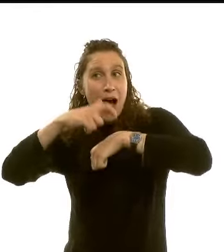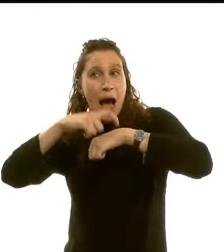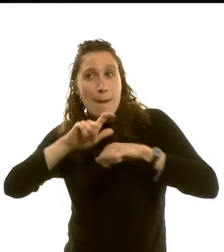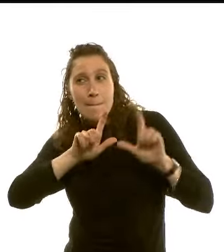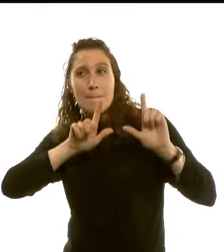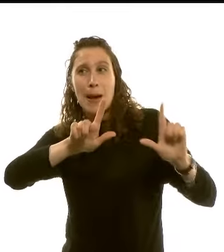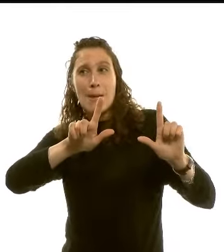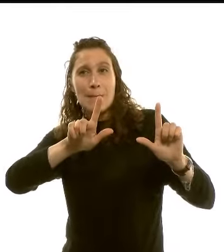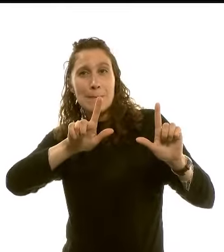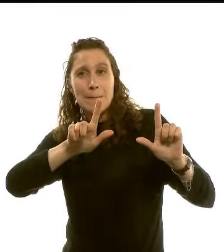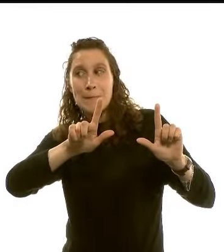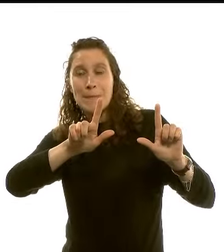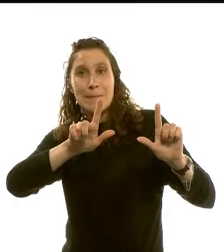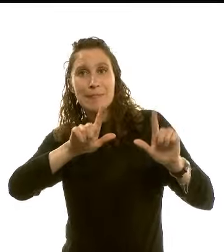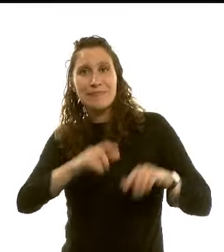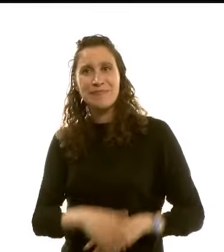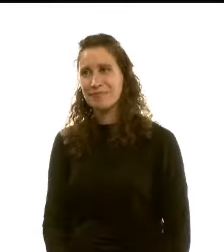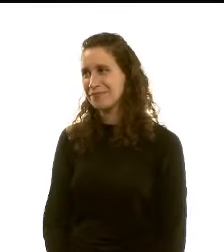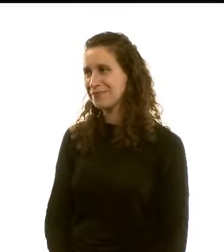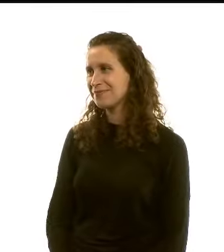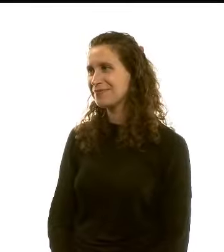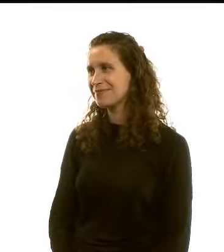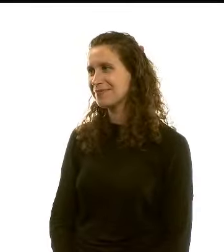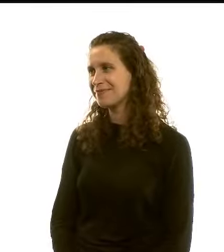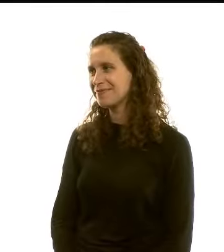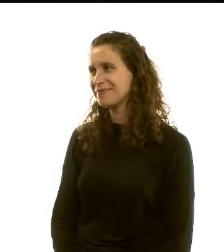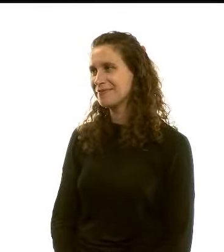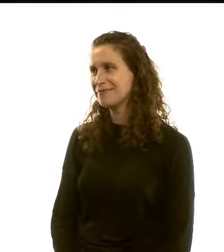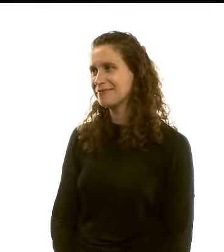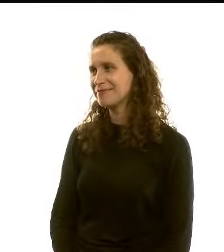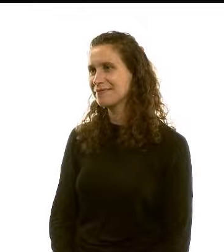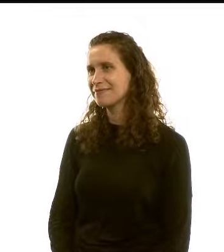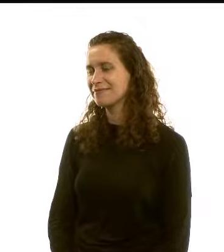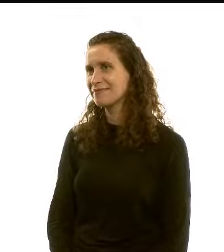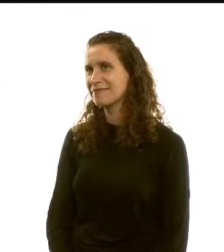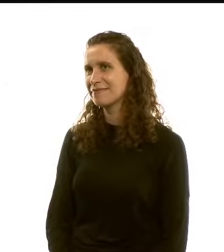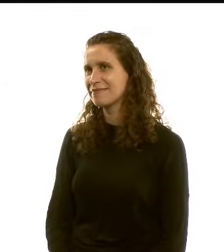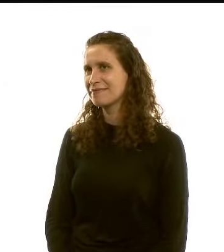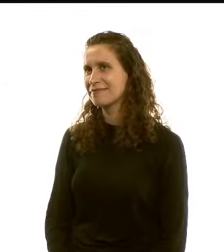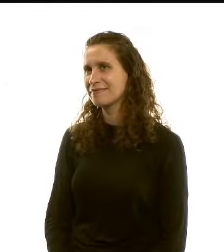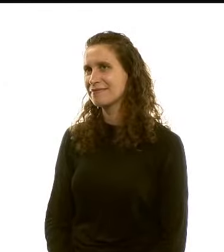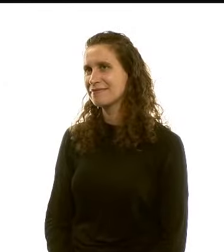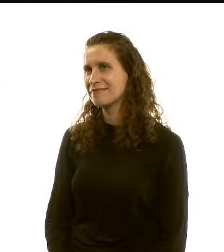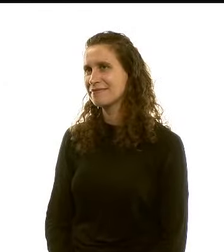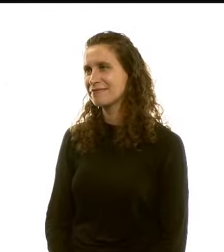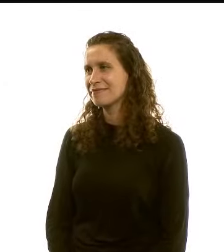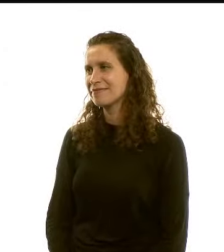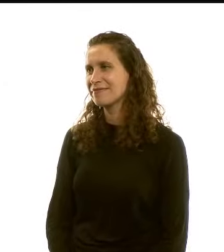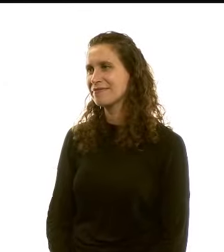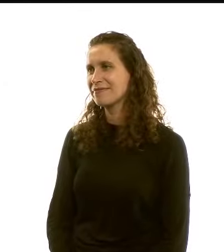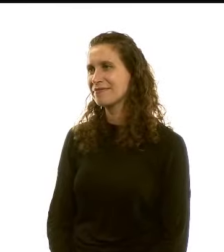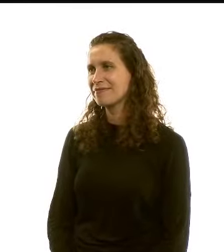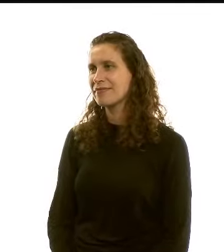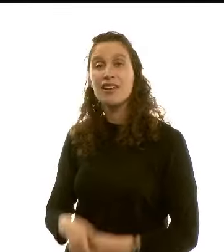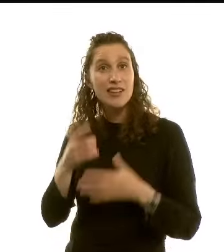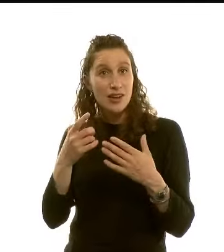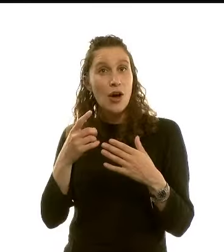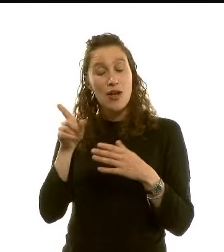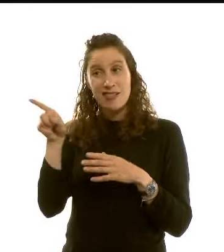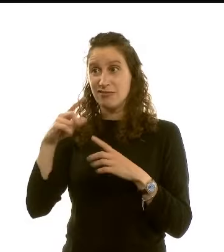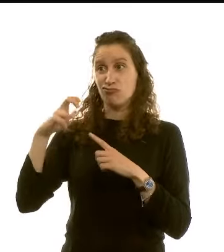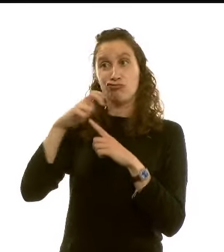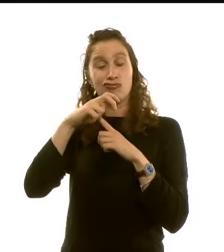here. Whoa. Check that out. Way to pile on the pressure. All-Stars, you're used to making the impossible